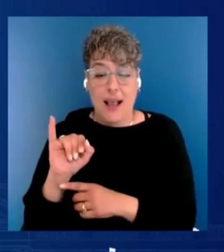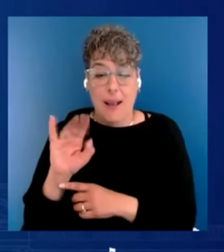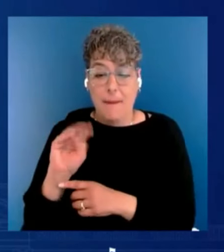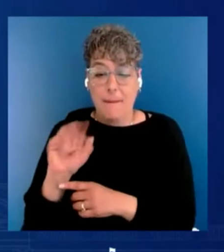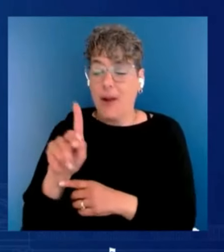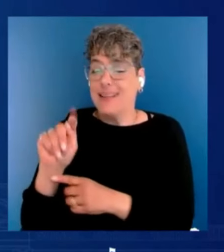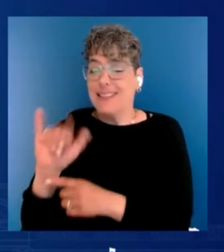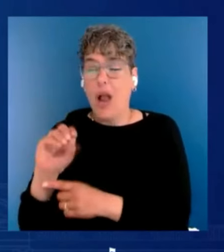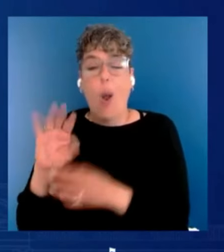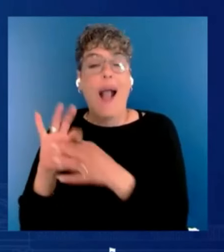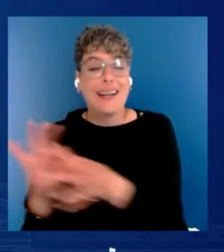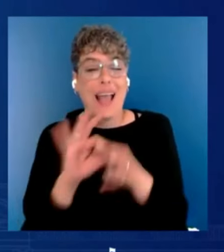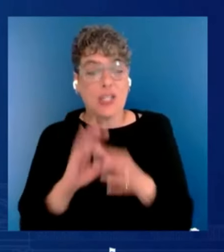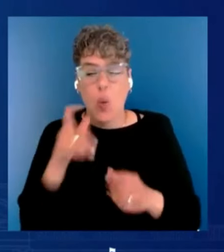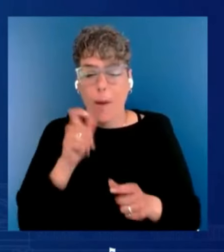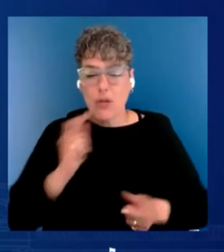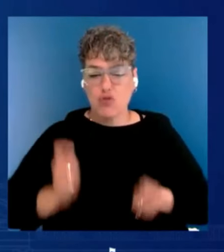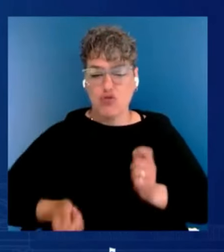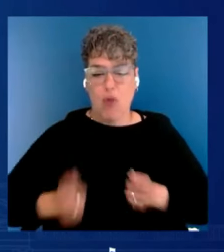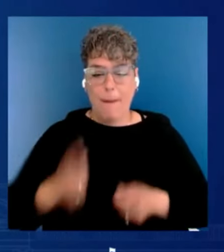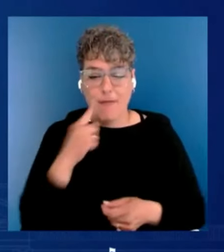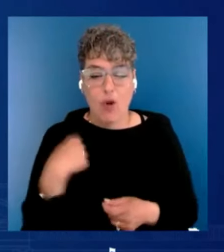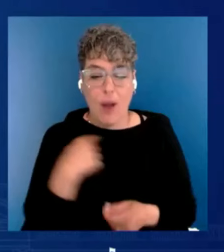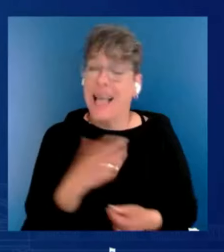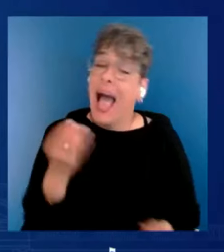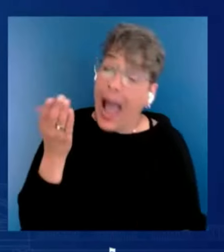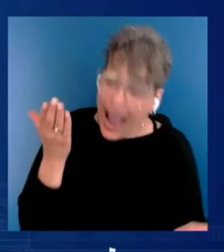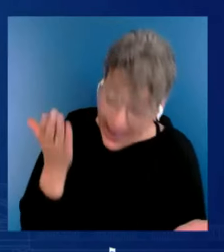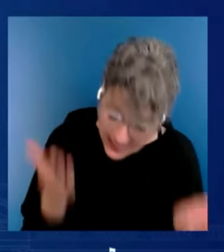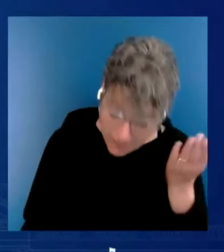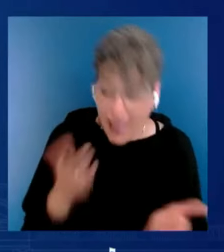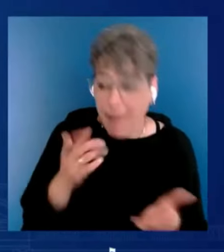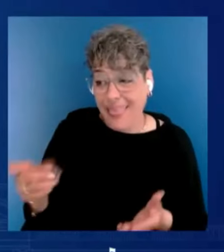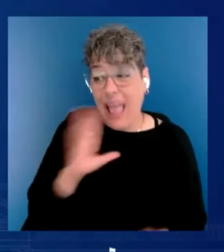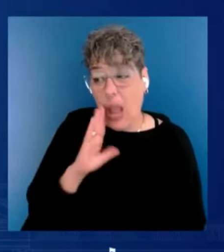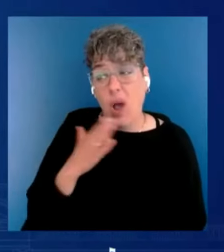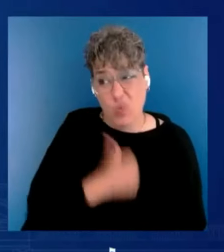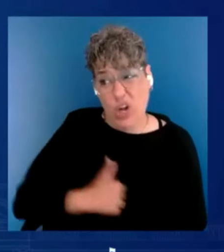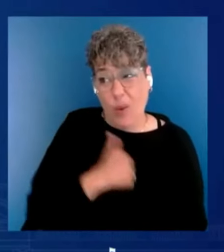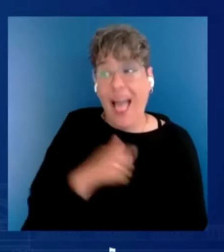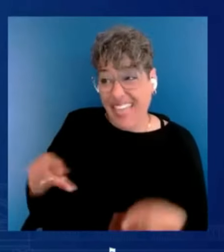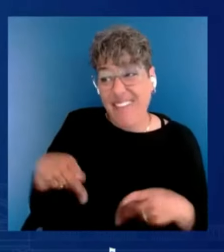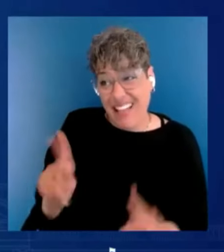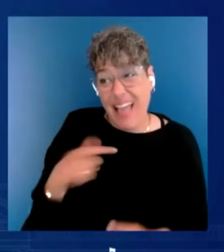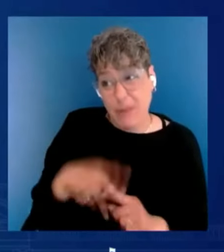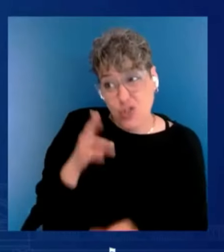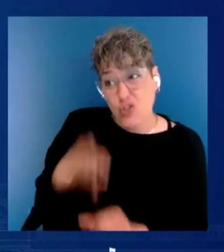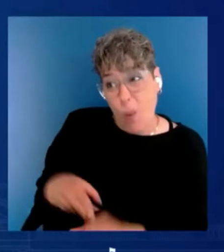they may soon come to regret, have allowed me to actually join them. So thank you all.